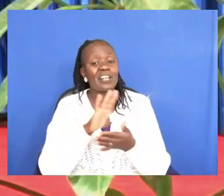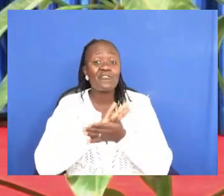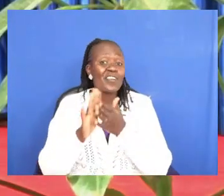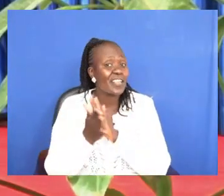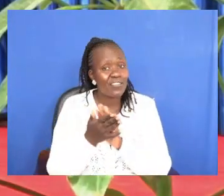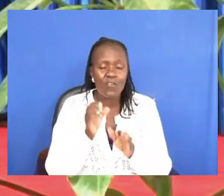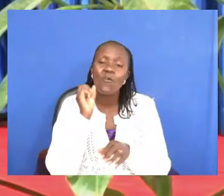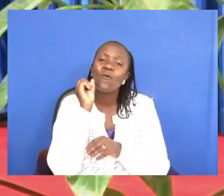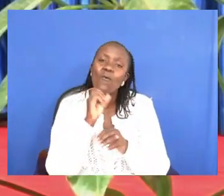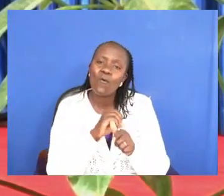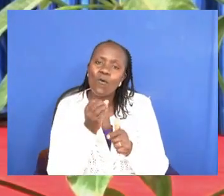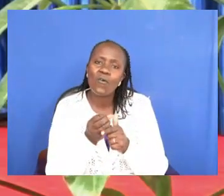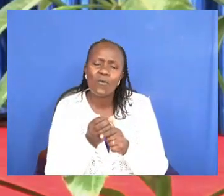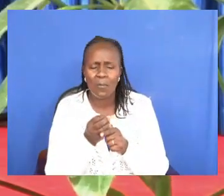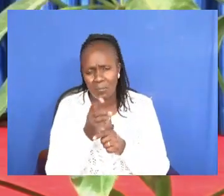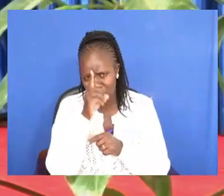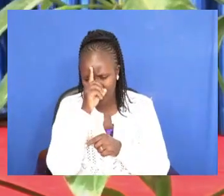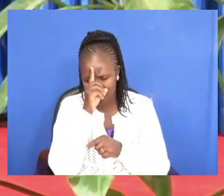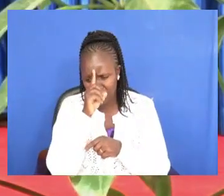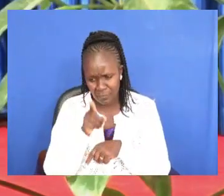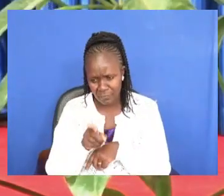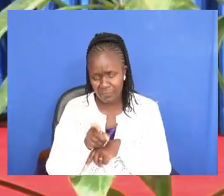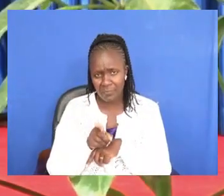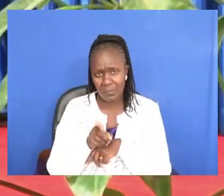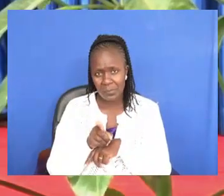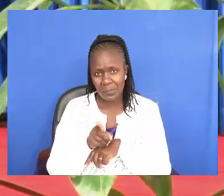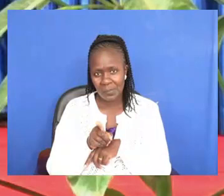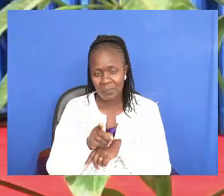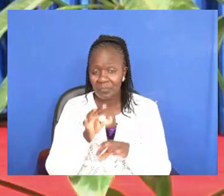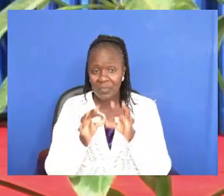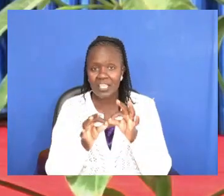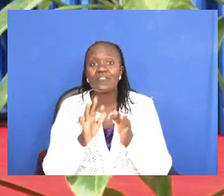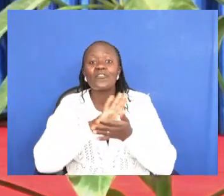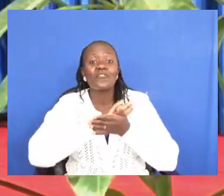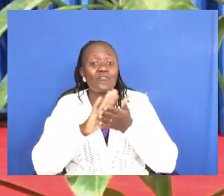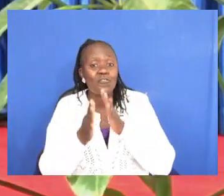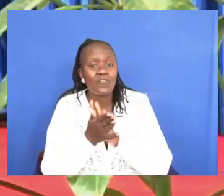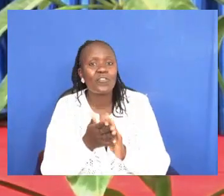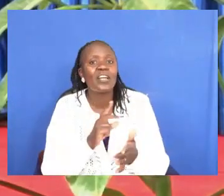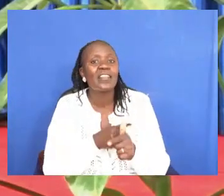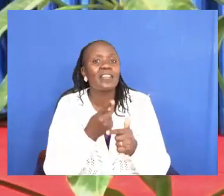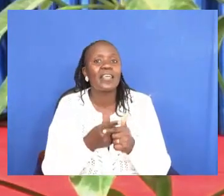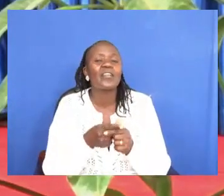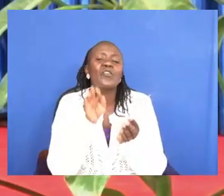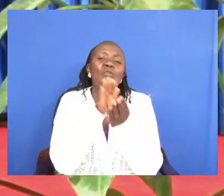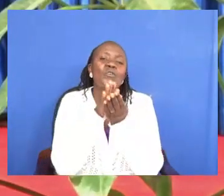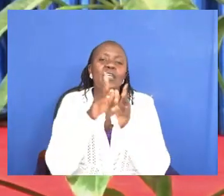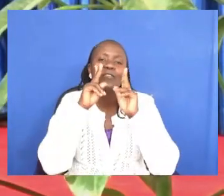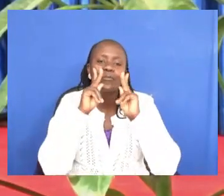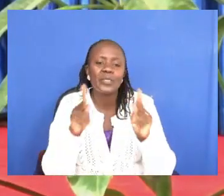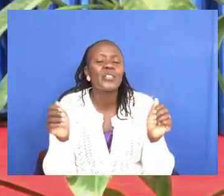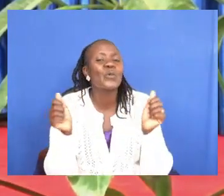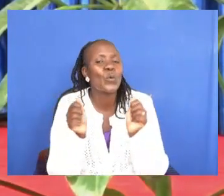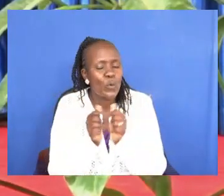them or being angry at them? If you forgive, then we say that you keep peace with